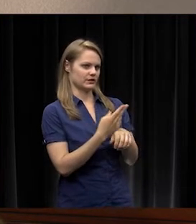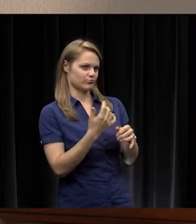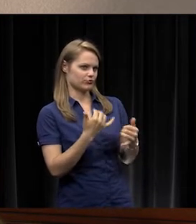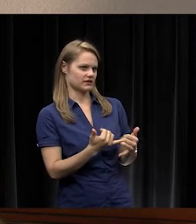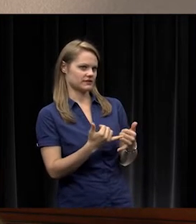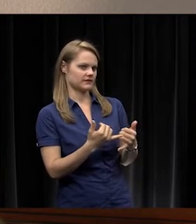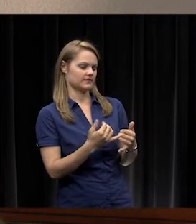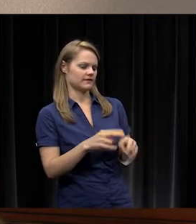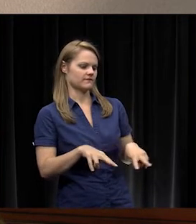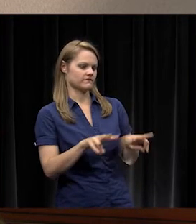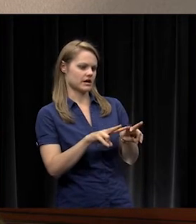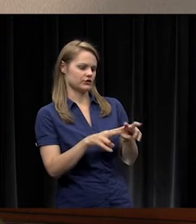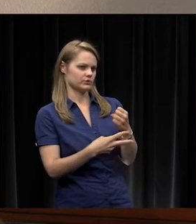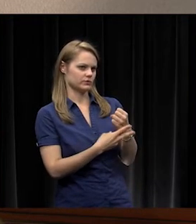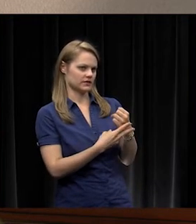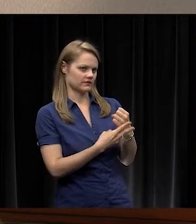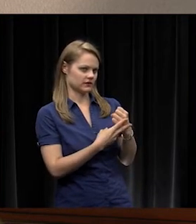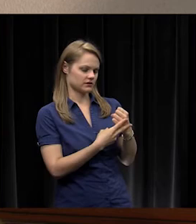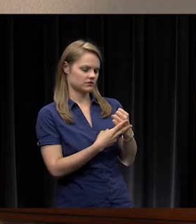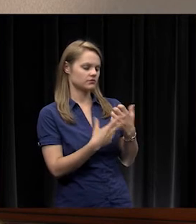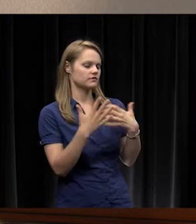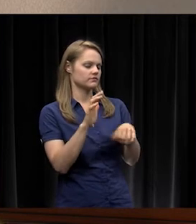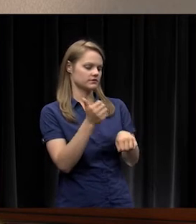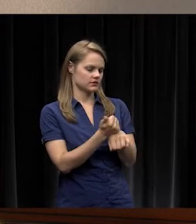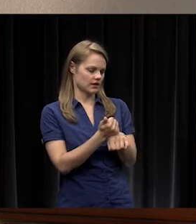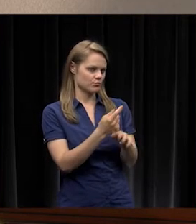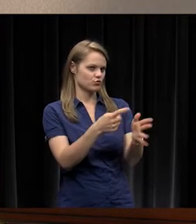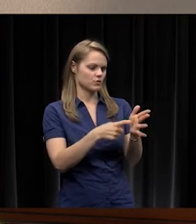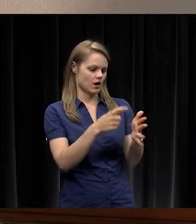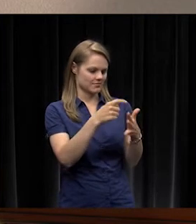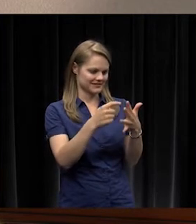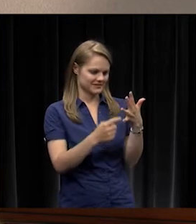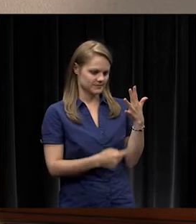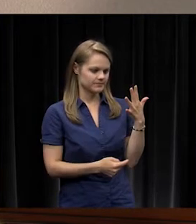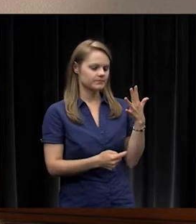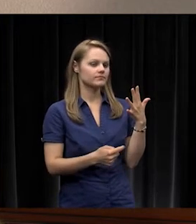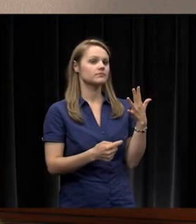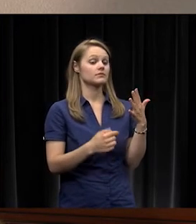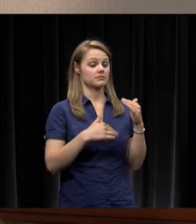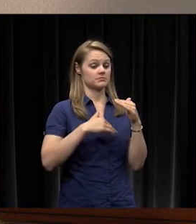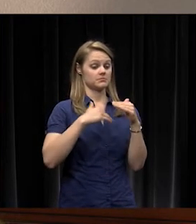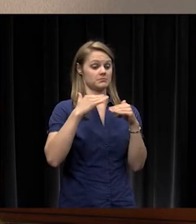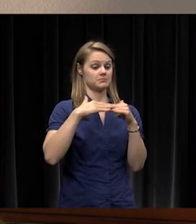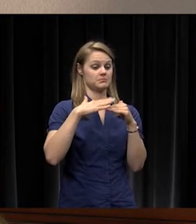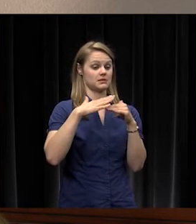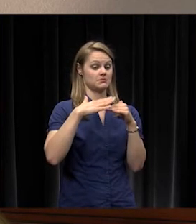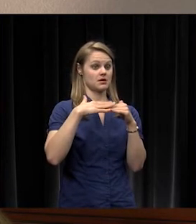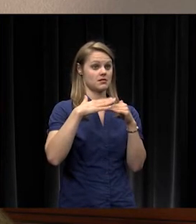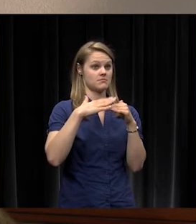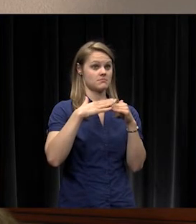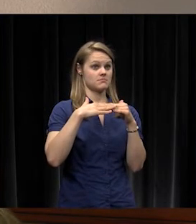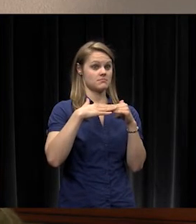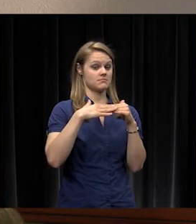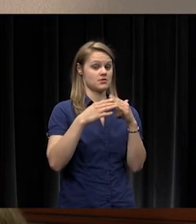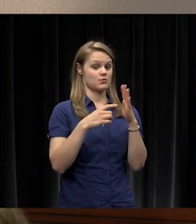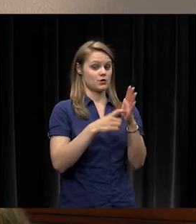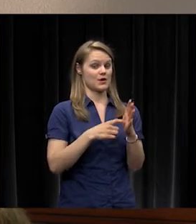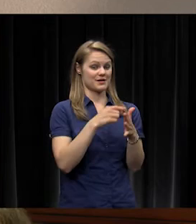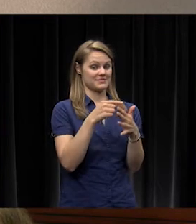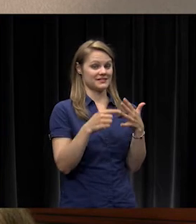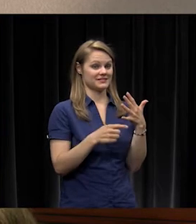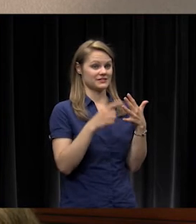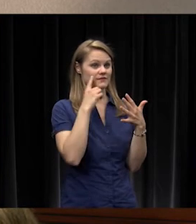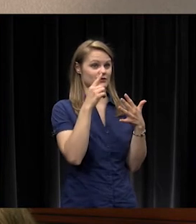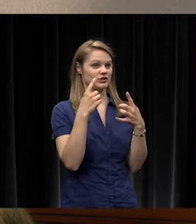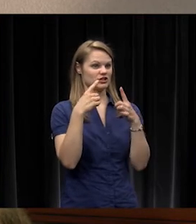parameters in that resolution being considered by you this evening. We've set minimum baseline parameters for achieving certain